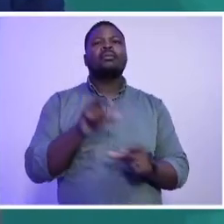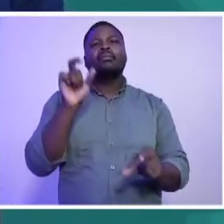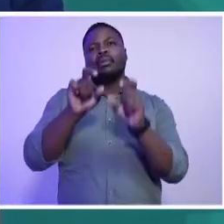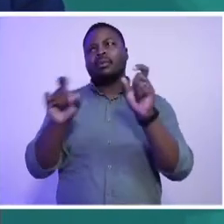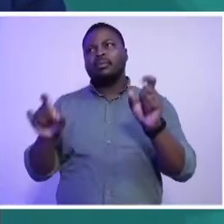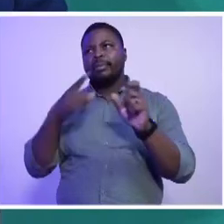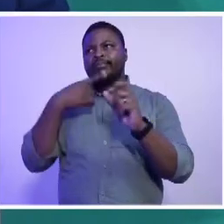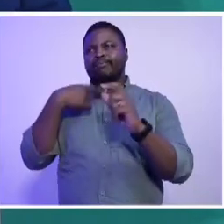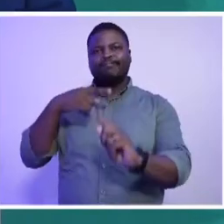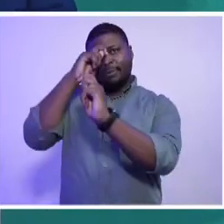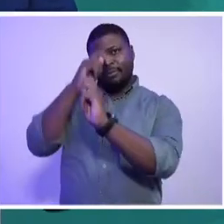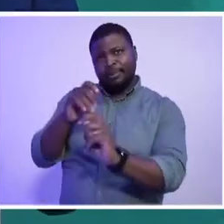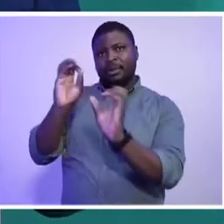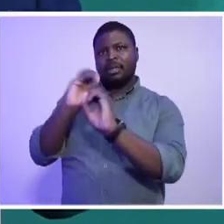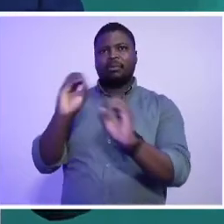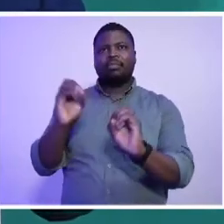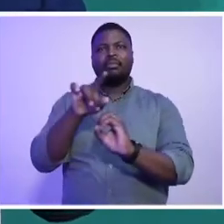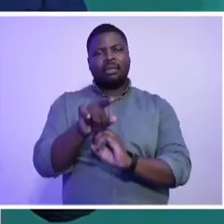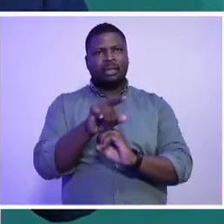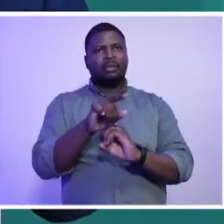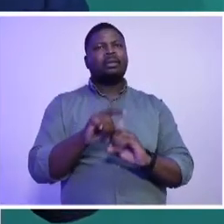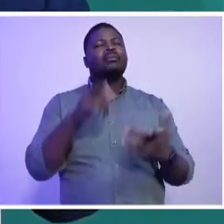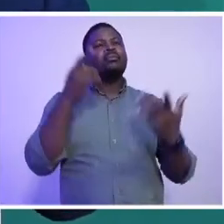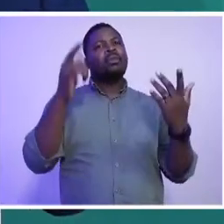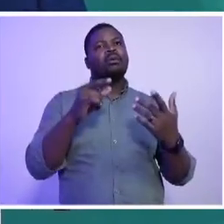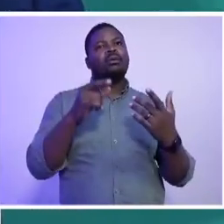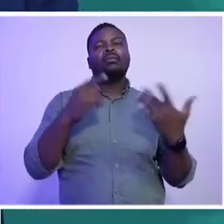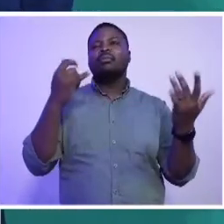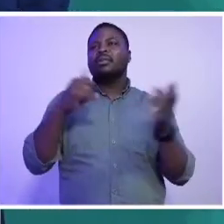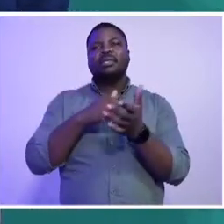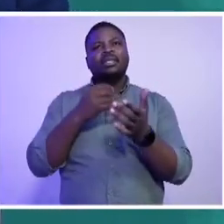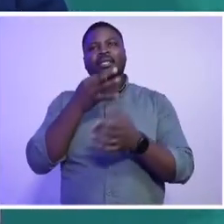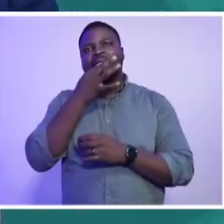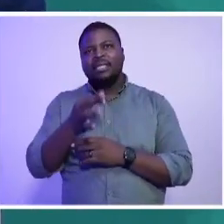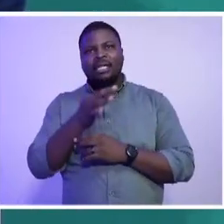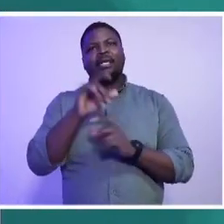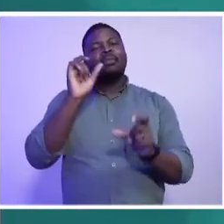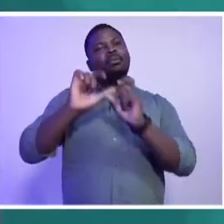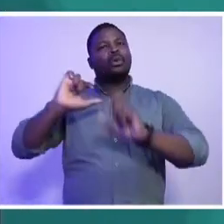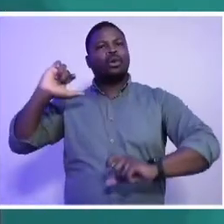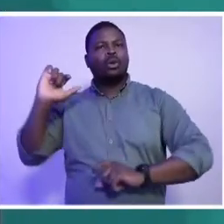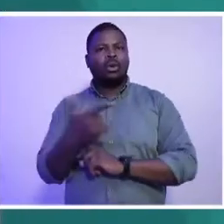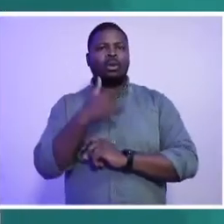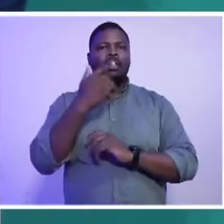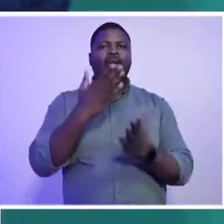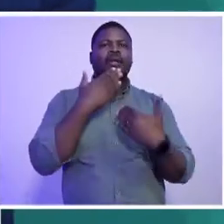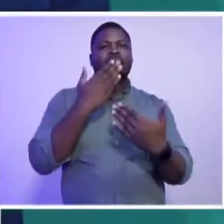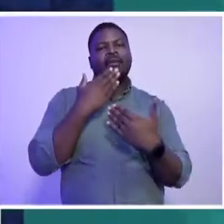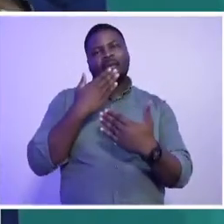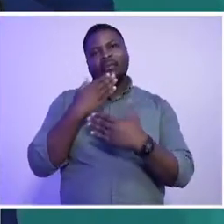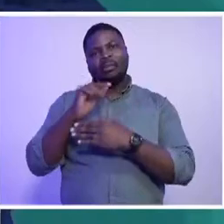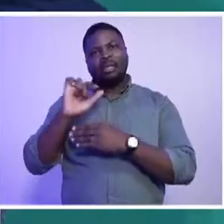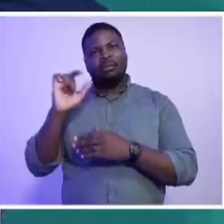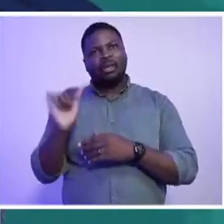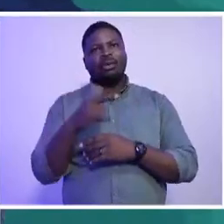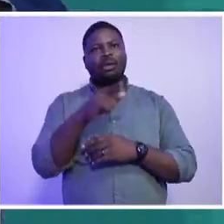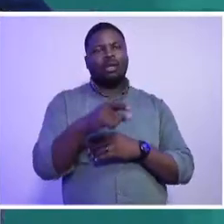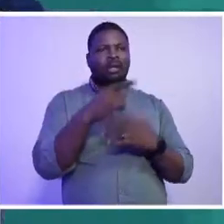haven't mentioned, let me just say all protocol observed, as we usually say in South Africa, to make things